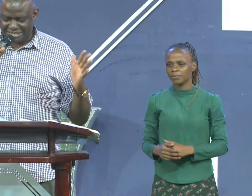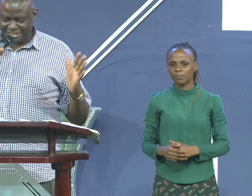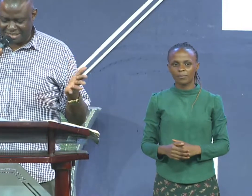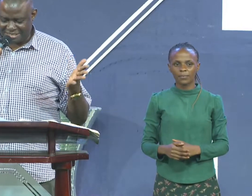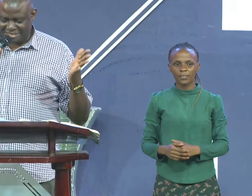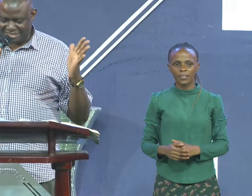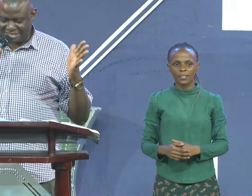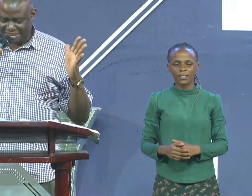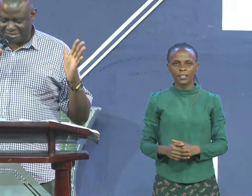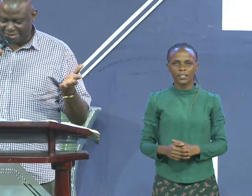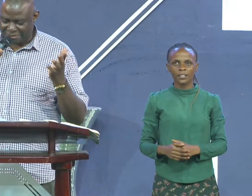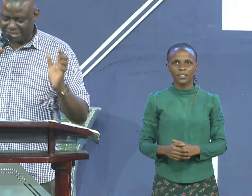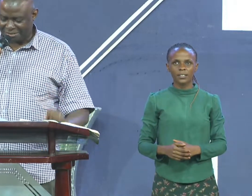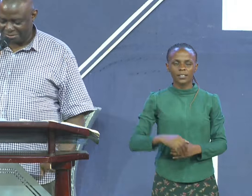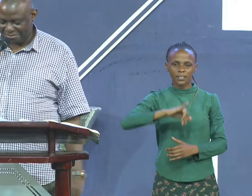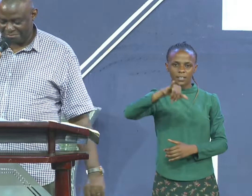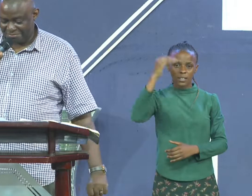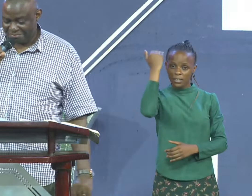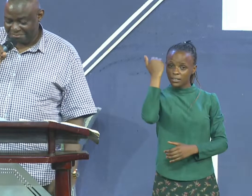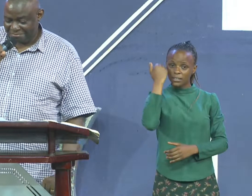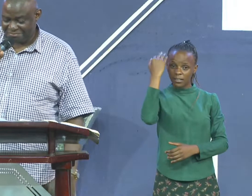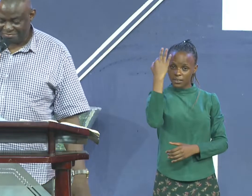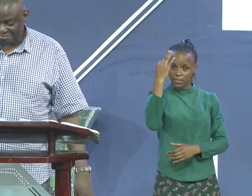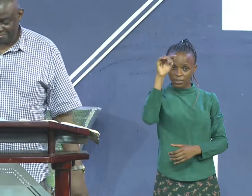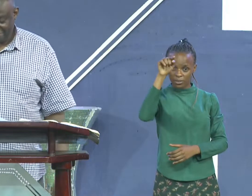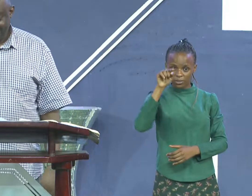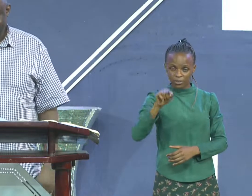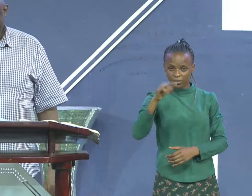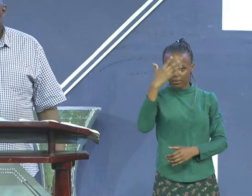read, I think, Judges 3:5.